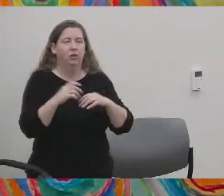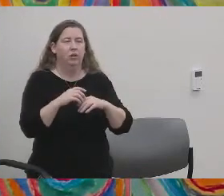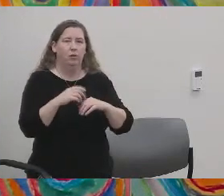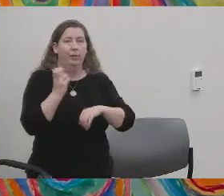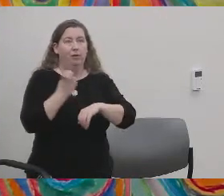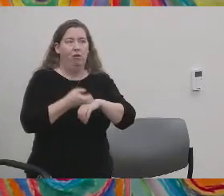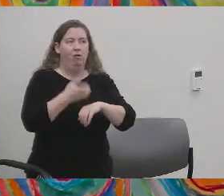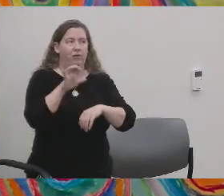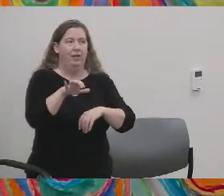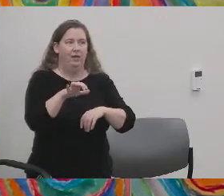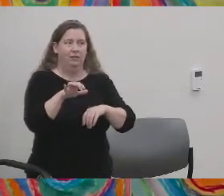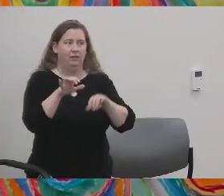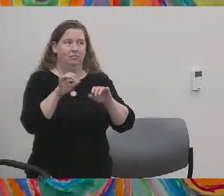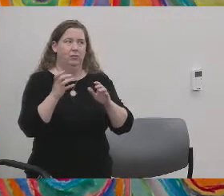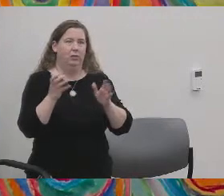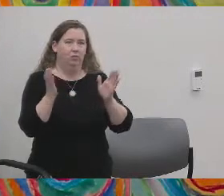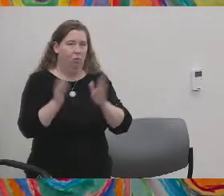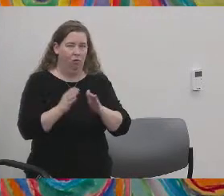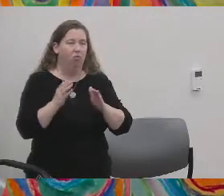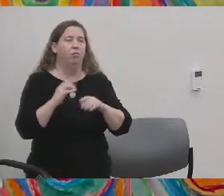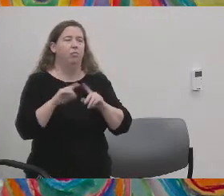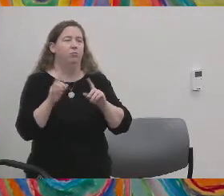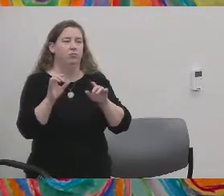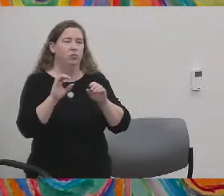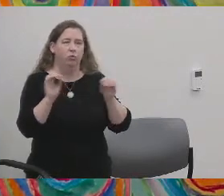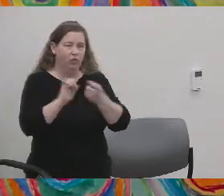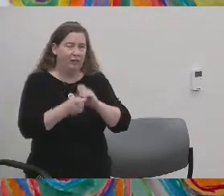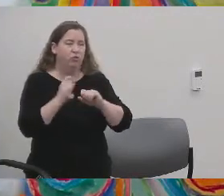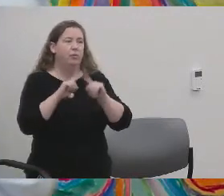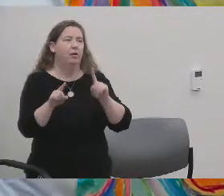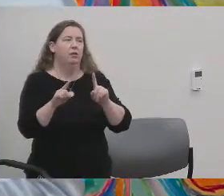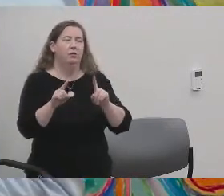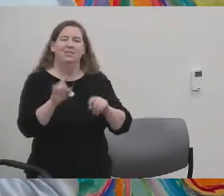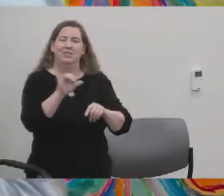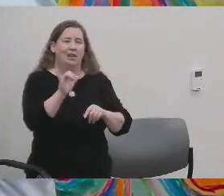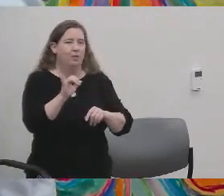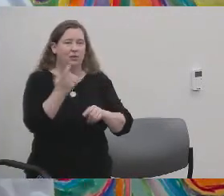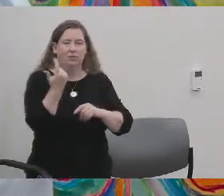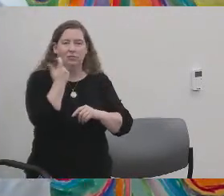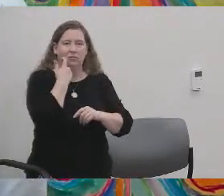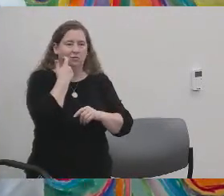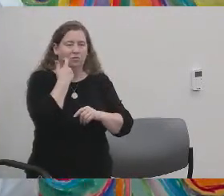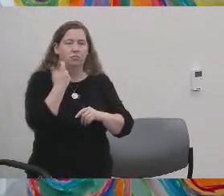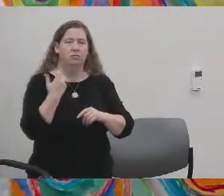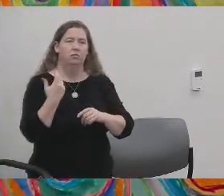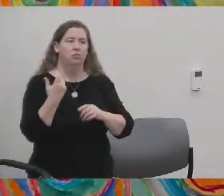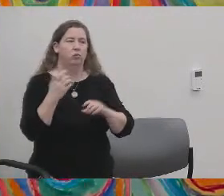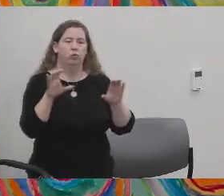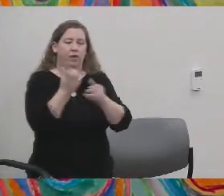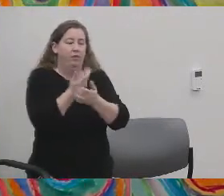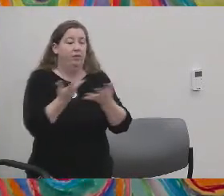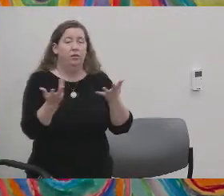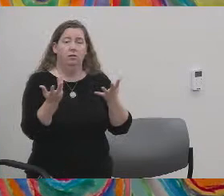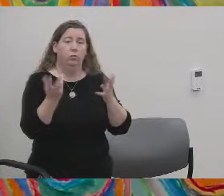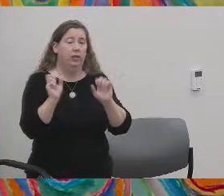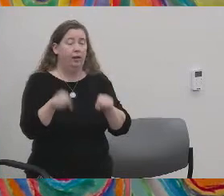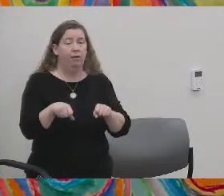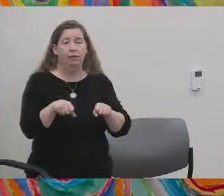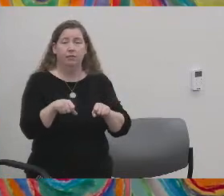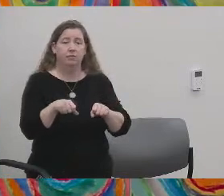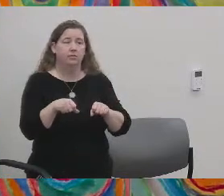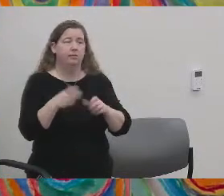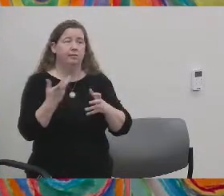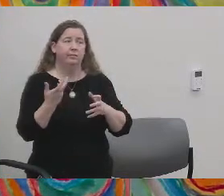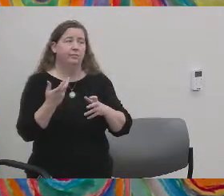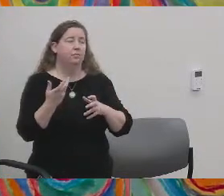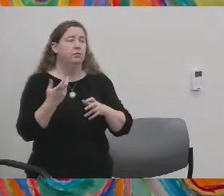be hard for that not to change. And we will do just like we did the last time. We'll do everything we can to make those as low as possible, but